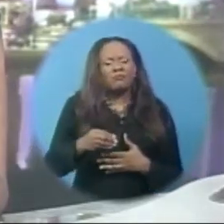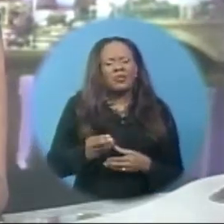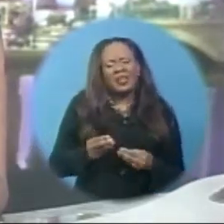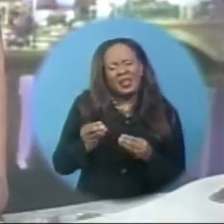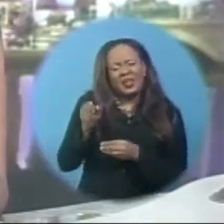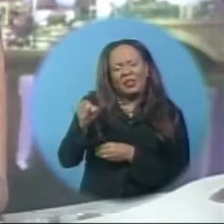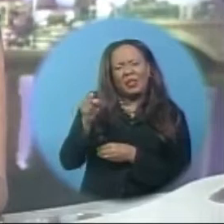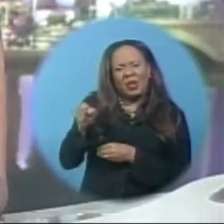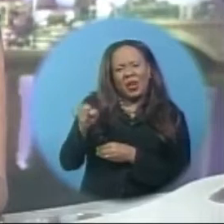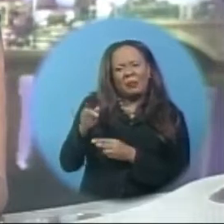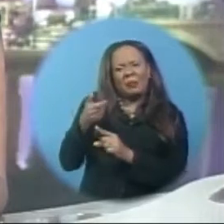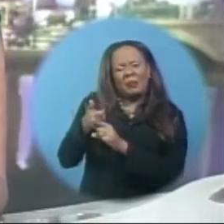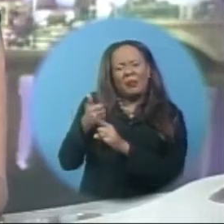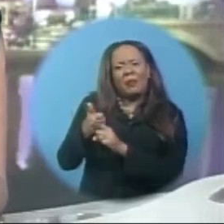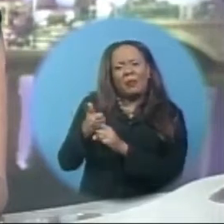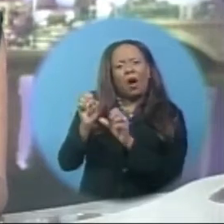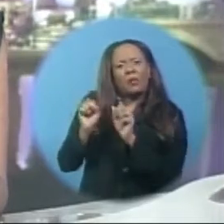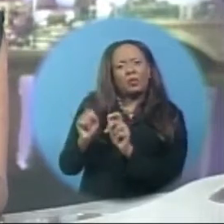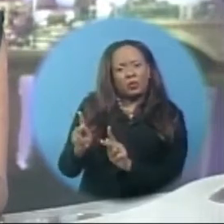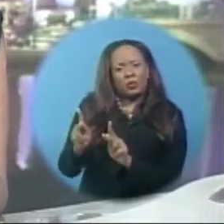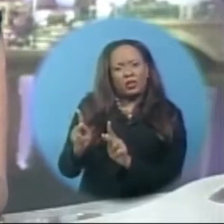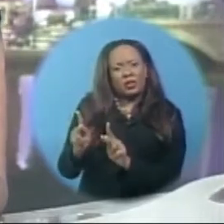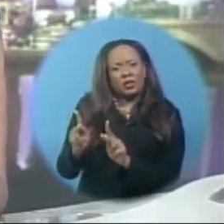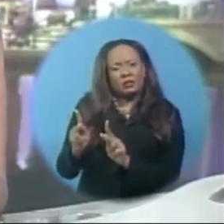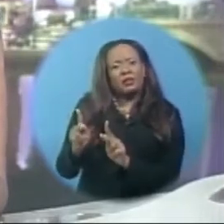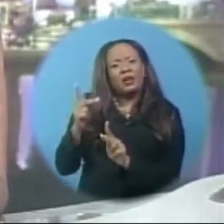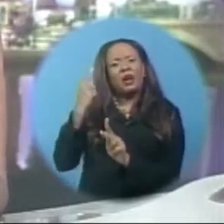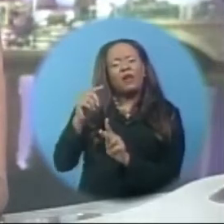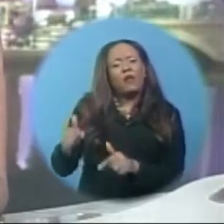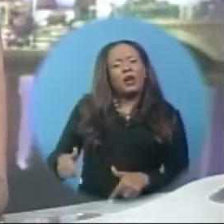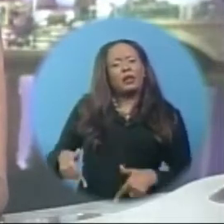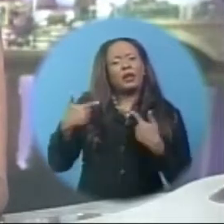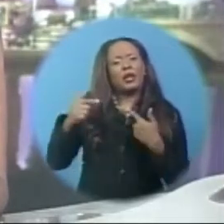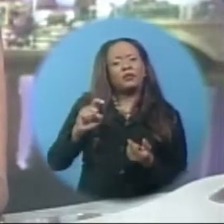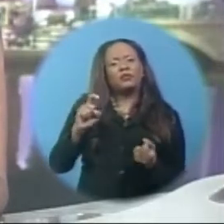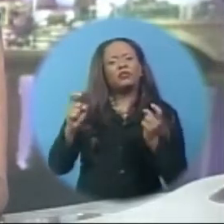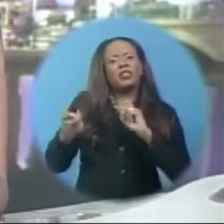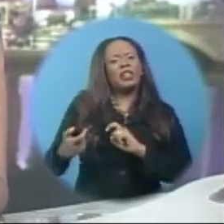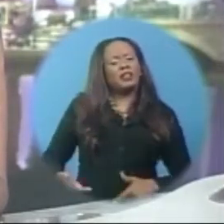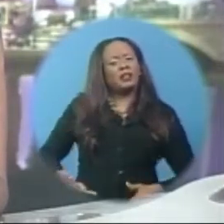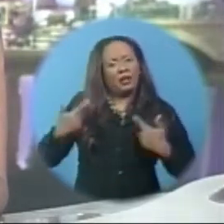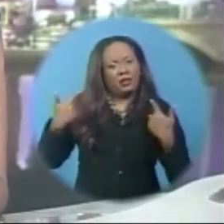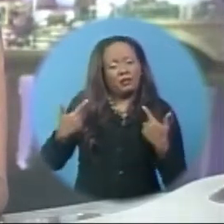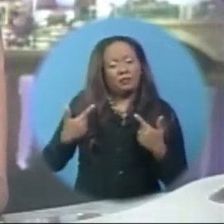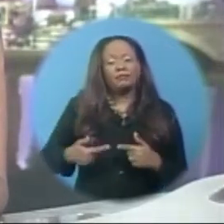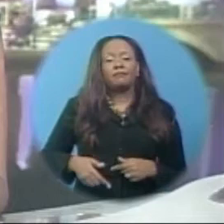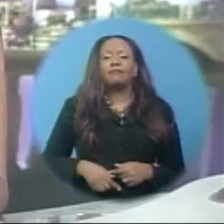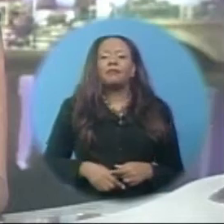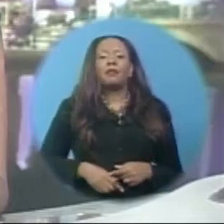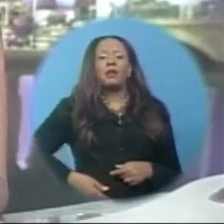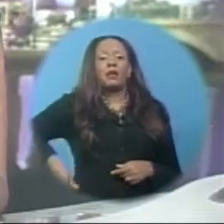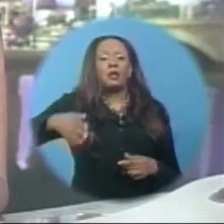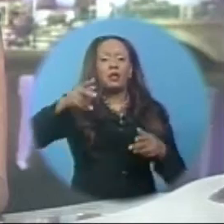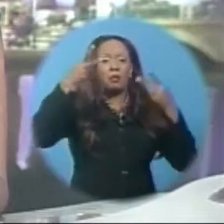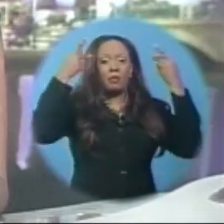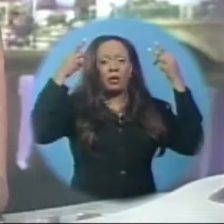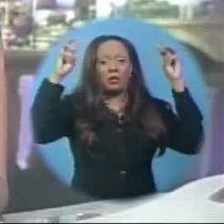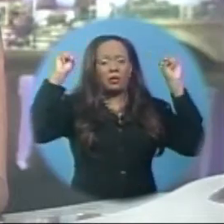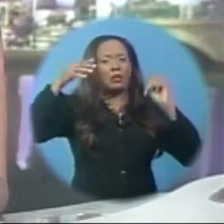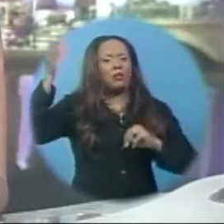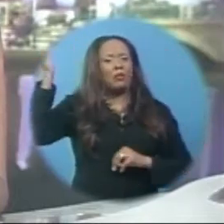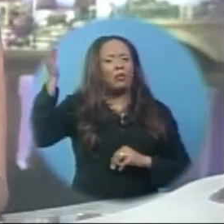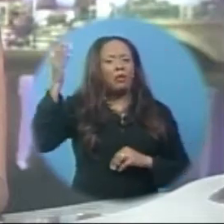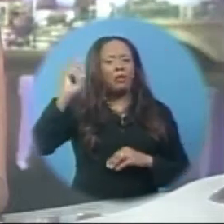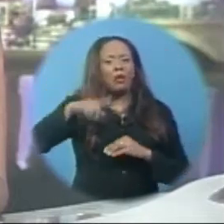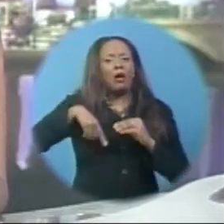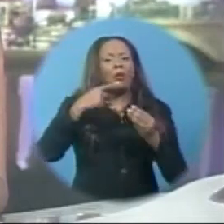and should not continue to be punished for the rest of their lives. He was speaking during debate in Parliament on the second reading of the Criminal